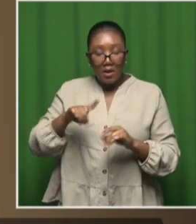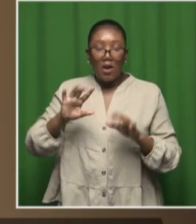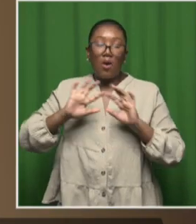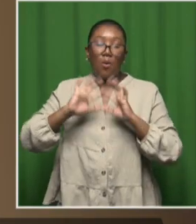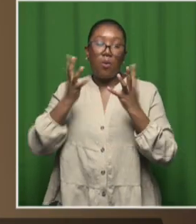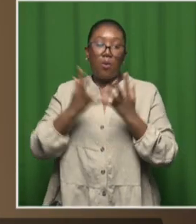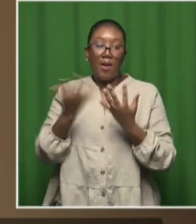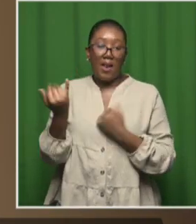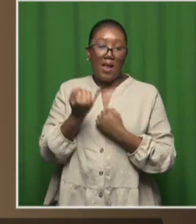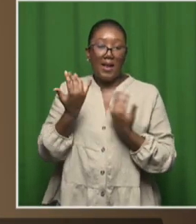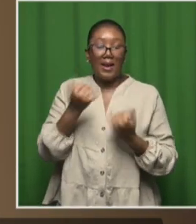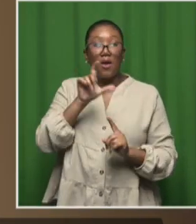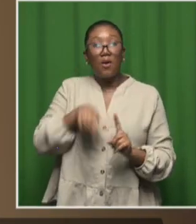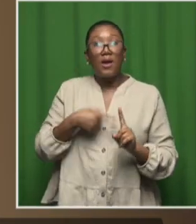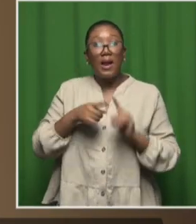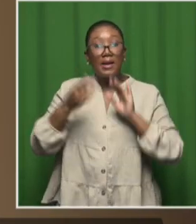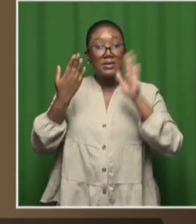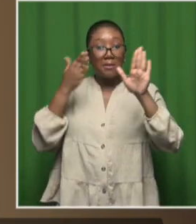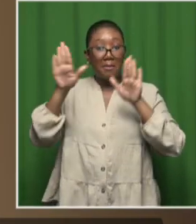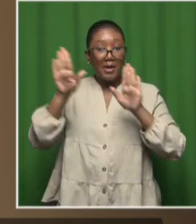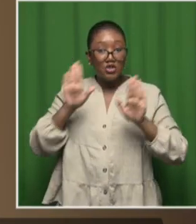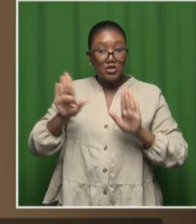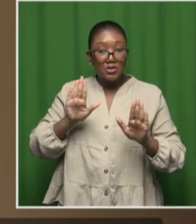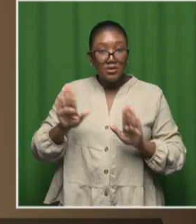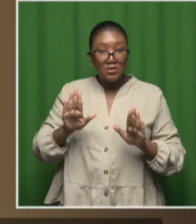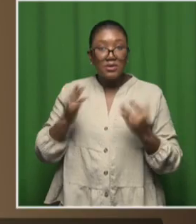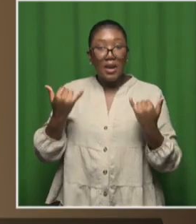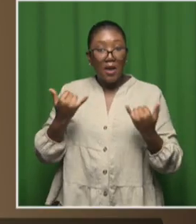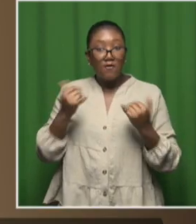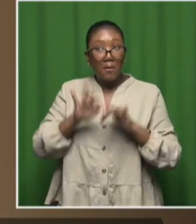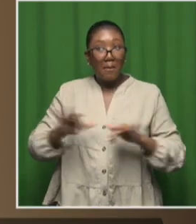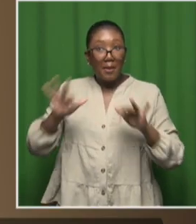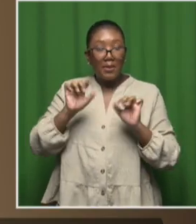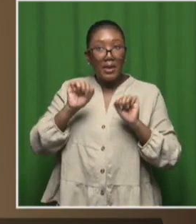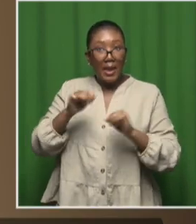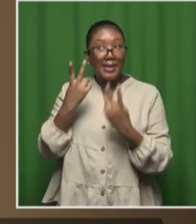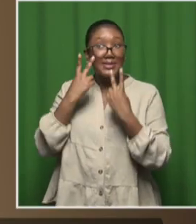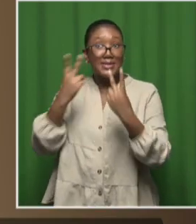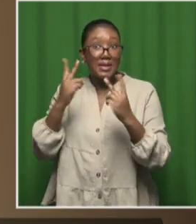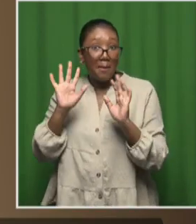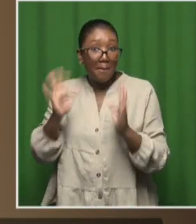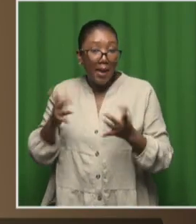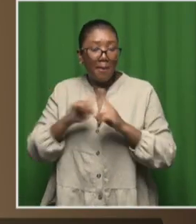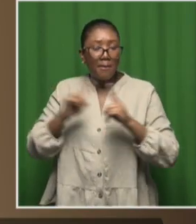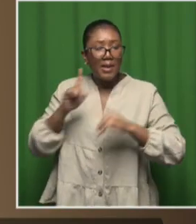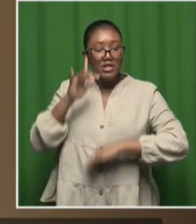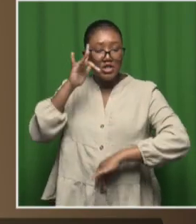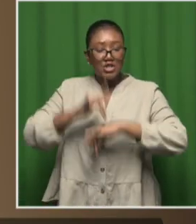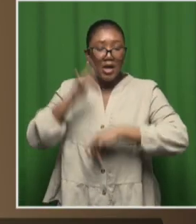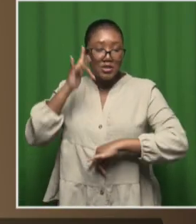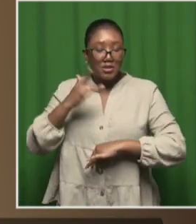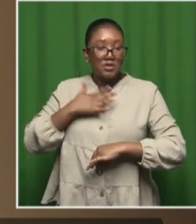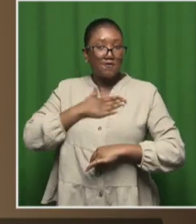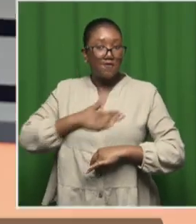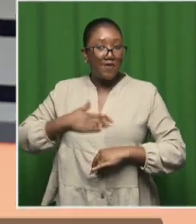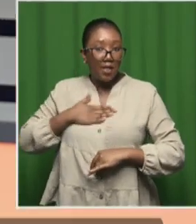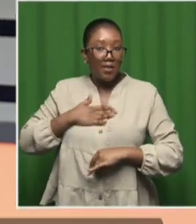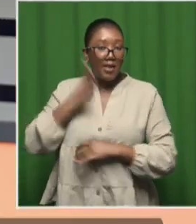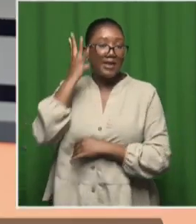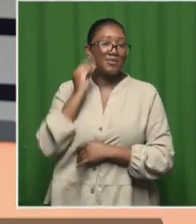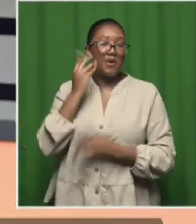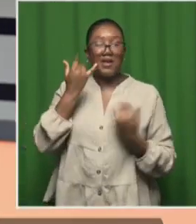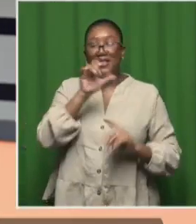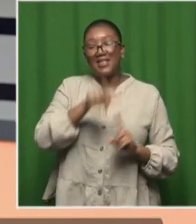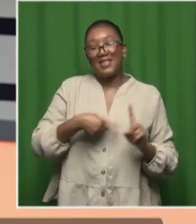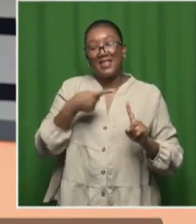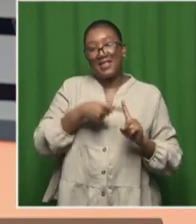the exhibition is the idea that the stars are not just to be seen, but can also be felt and experienced. And so I think for more on this, Berco is in studio